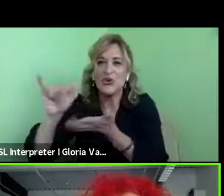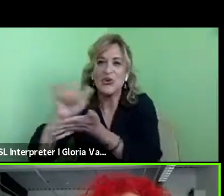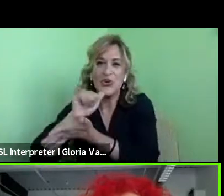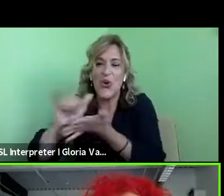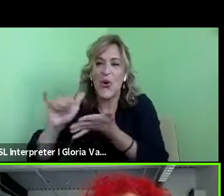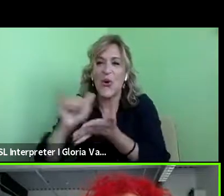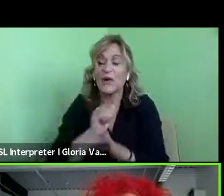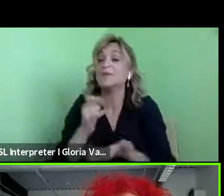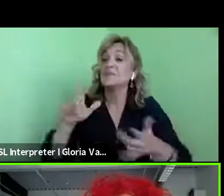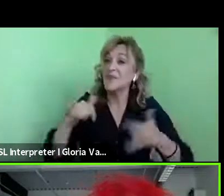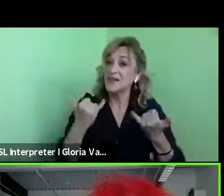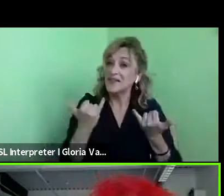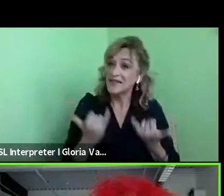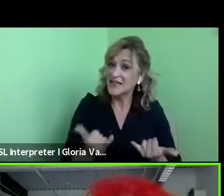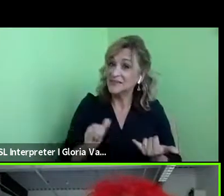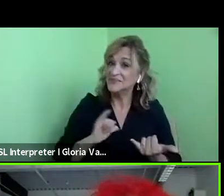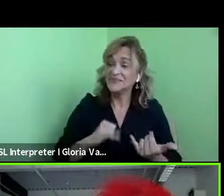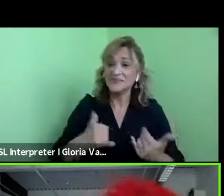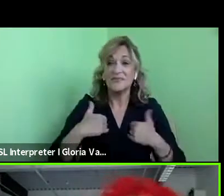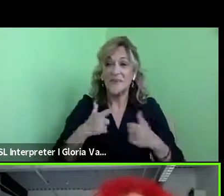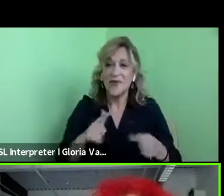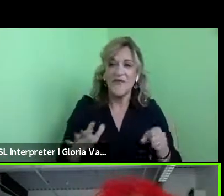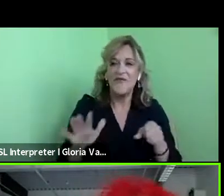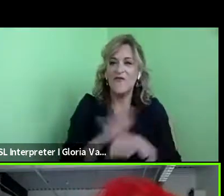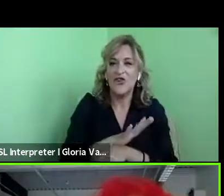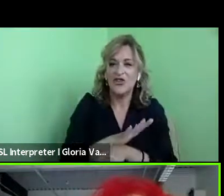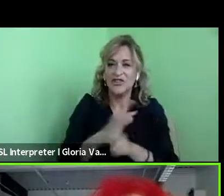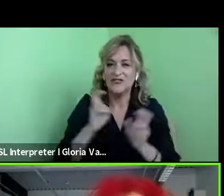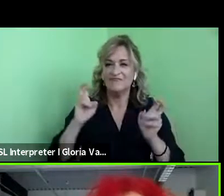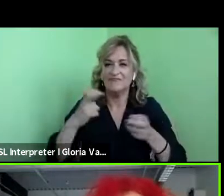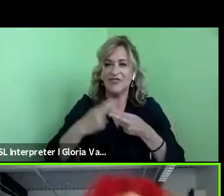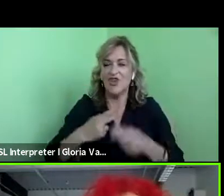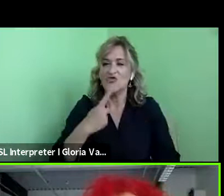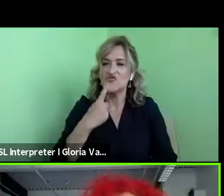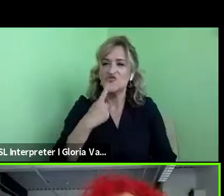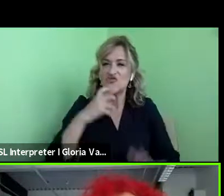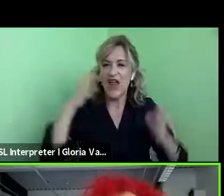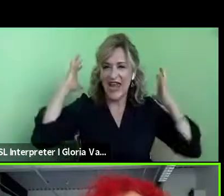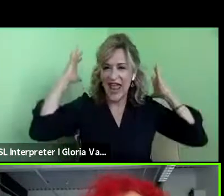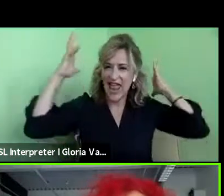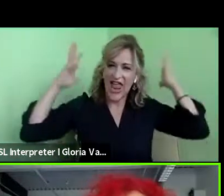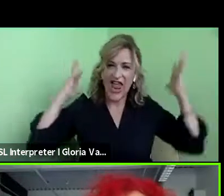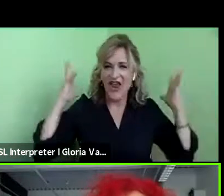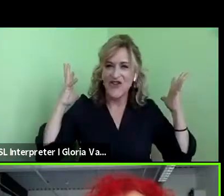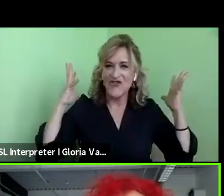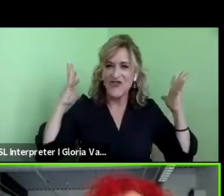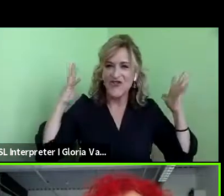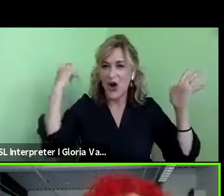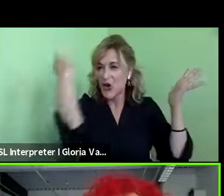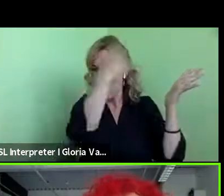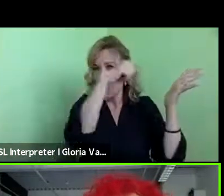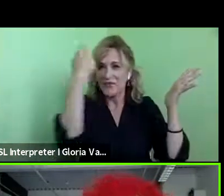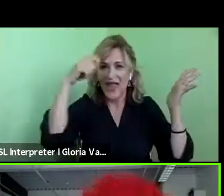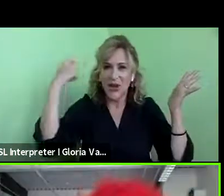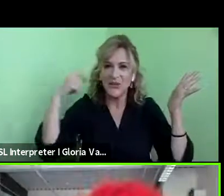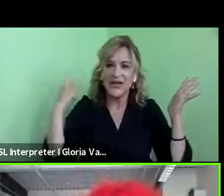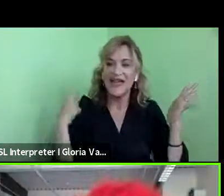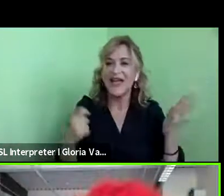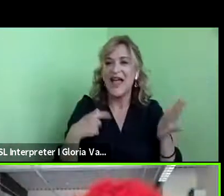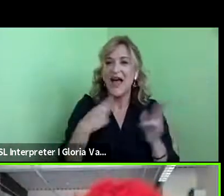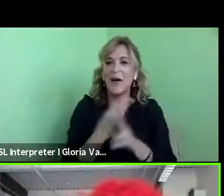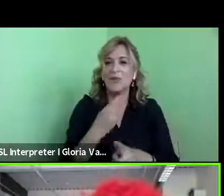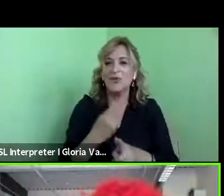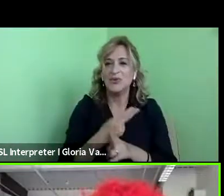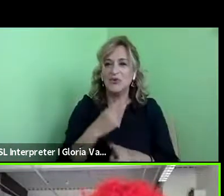I have my fully zhuzhed red hair, totally combed out. I'm wearing a